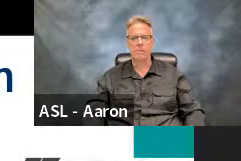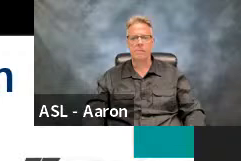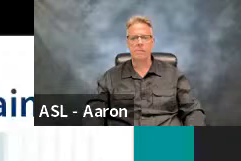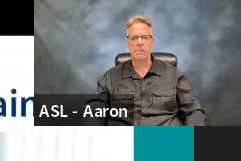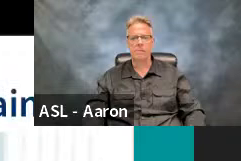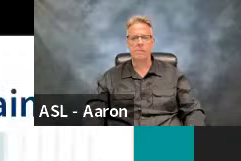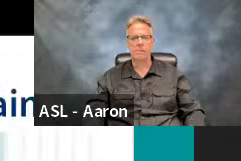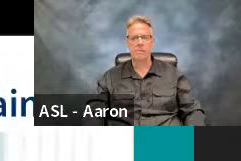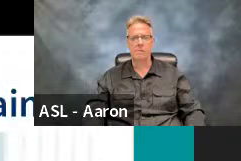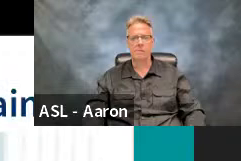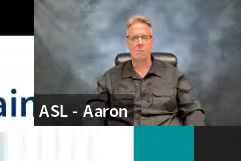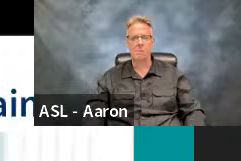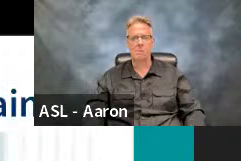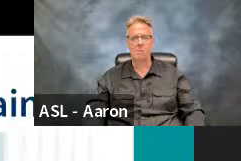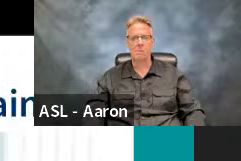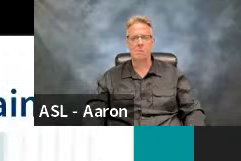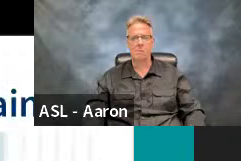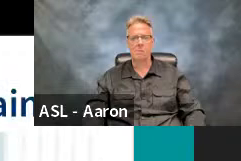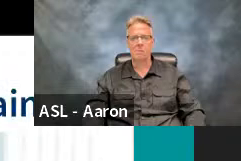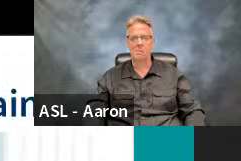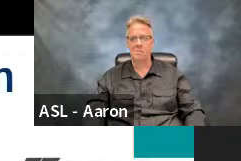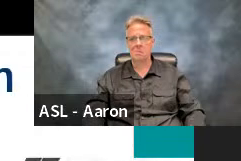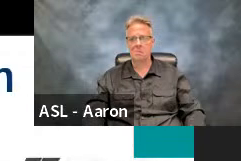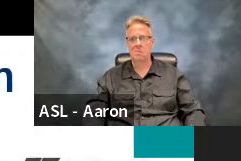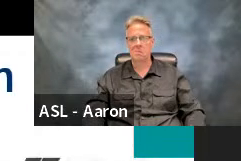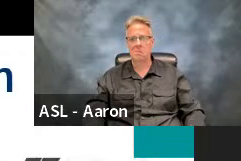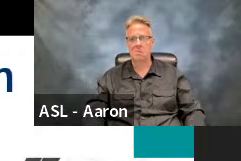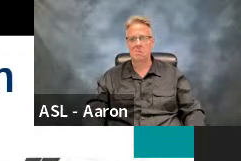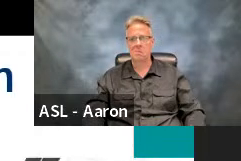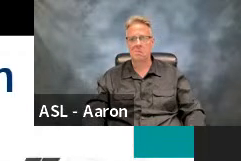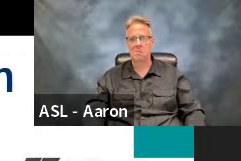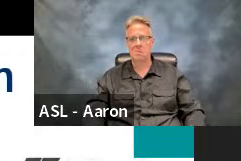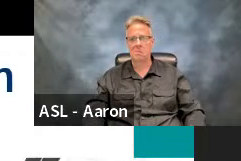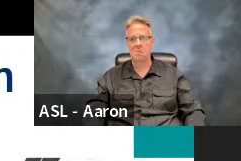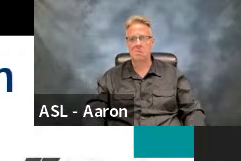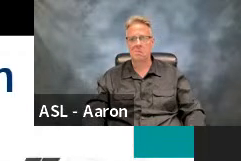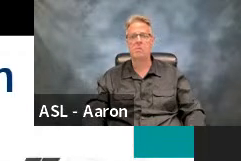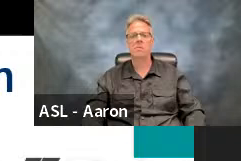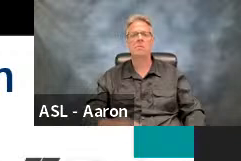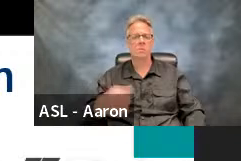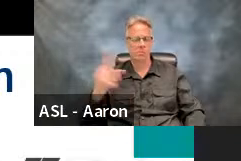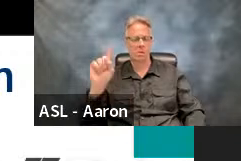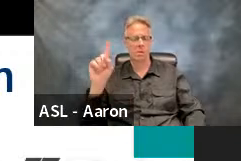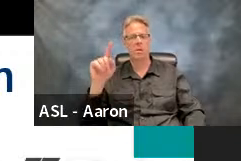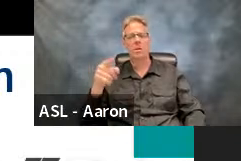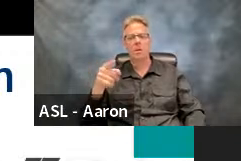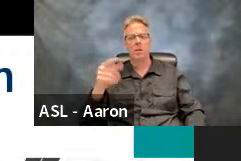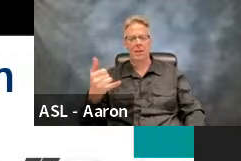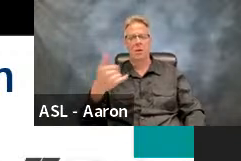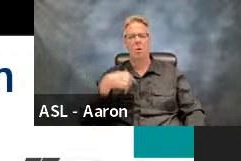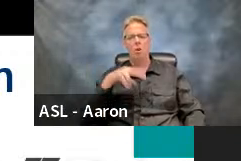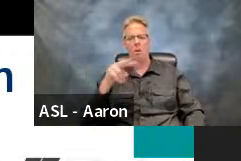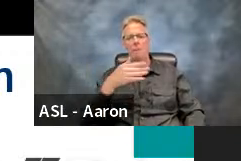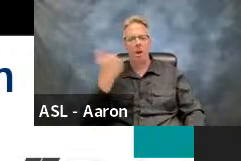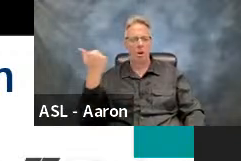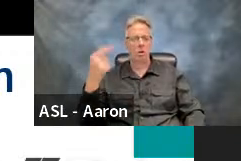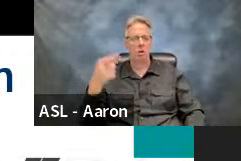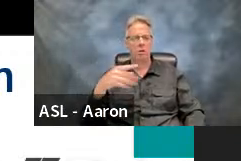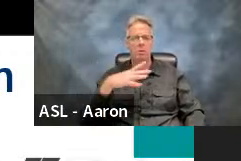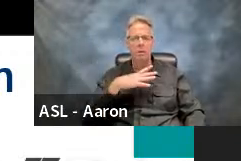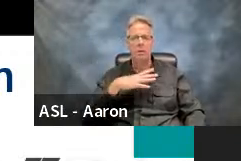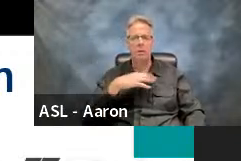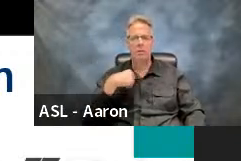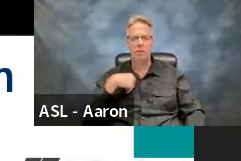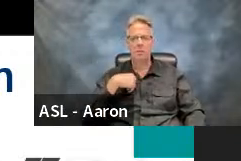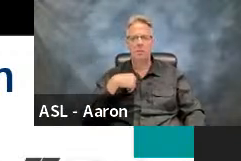I clicked. It's not doing. Now it did something. There we go. Now we can see your cursor. There we go.